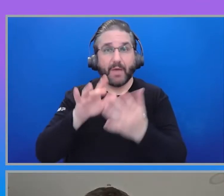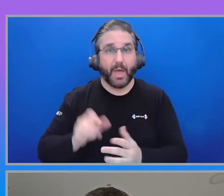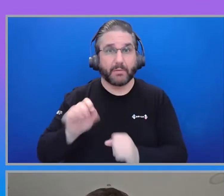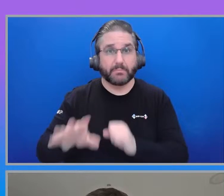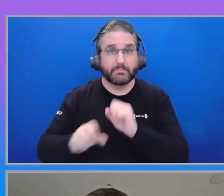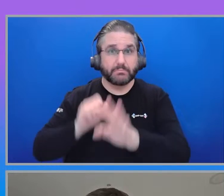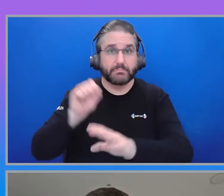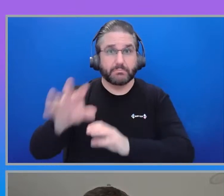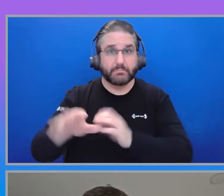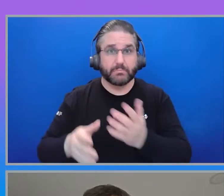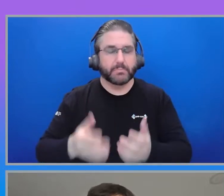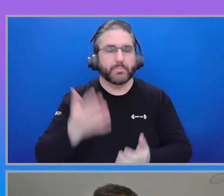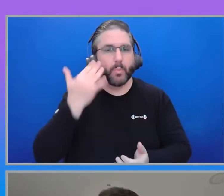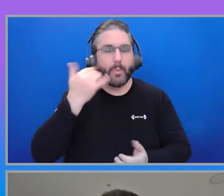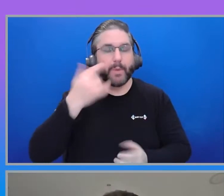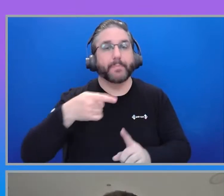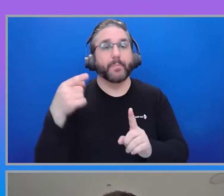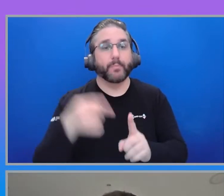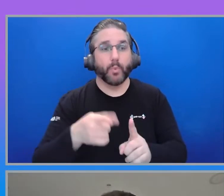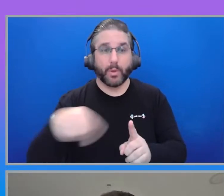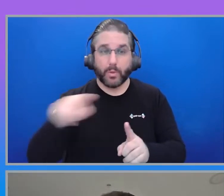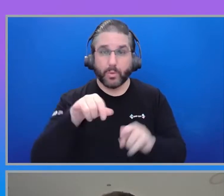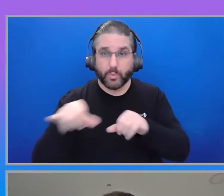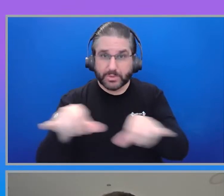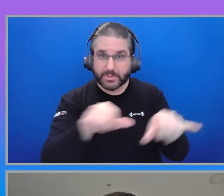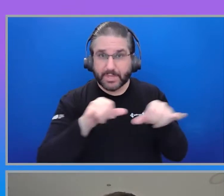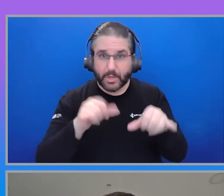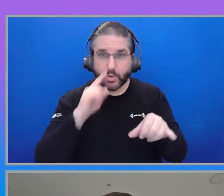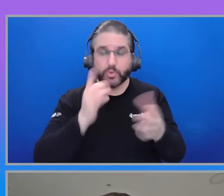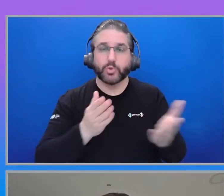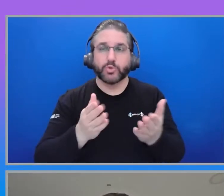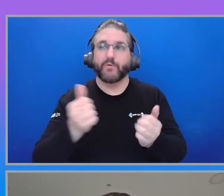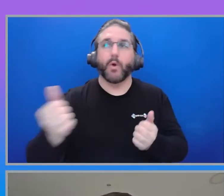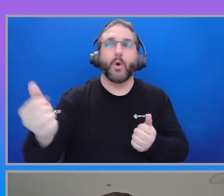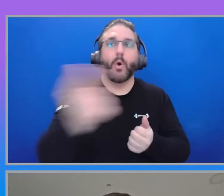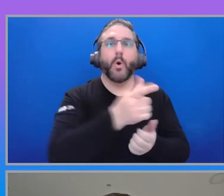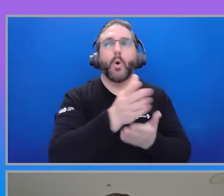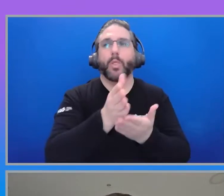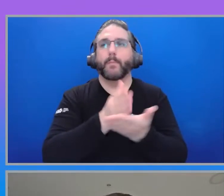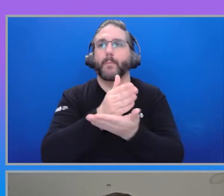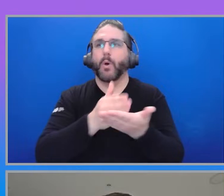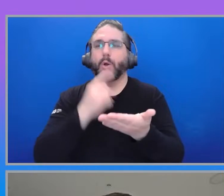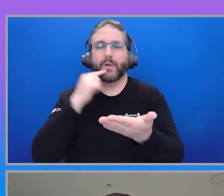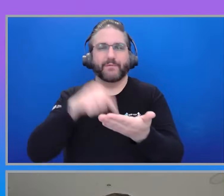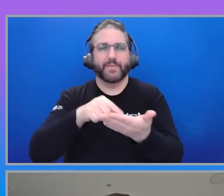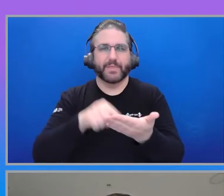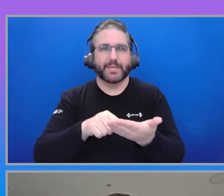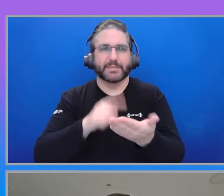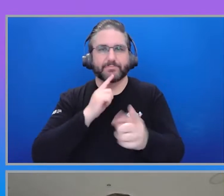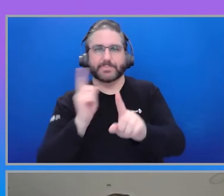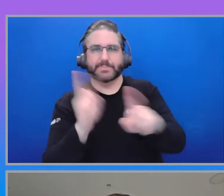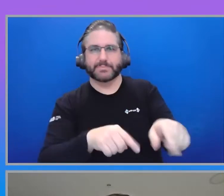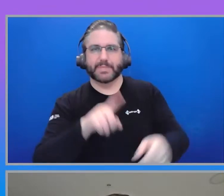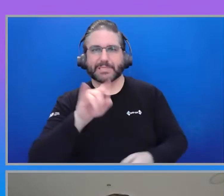standards serve the purpose for all the sectors of the directive. So if you are from one of those sectors,